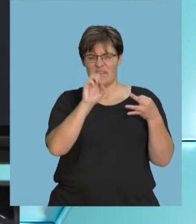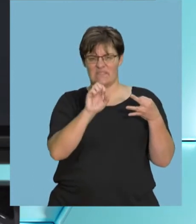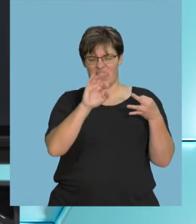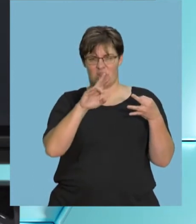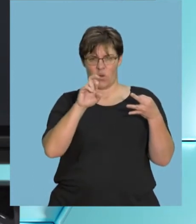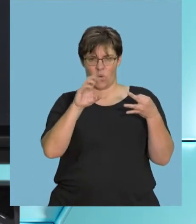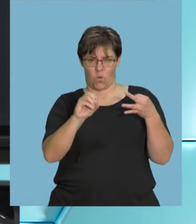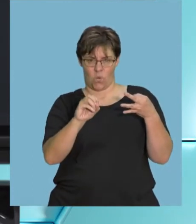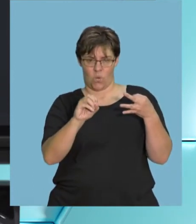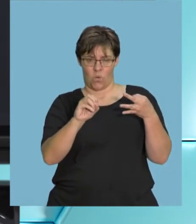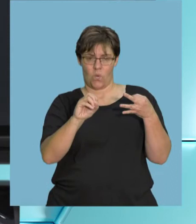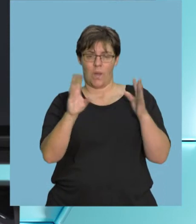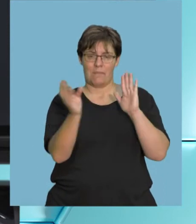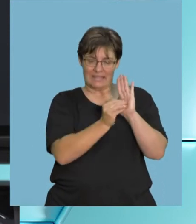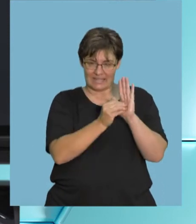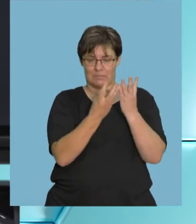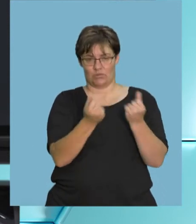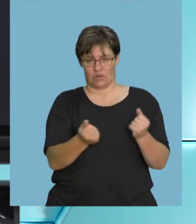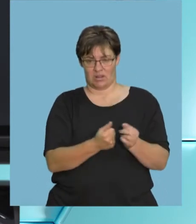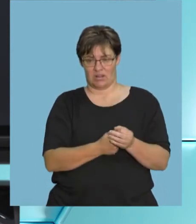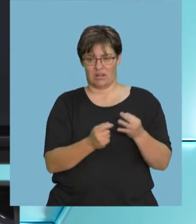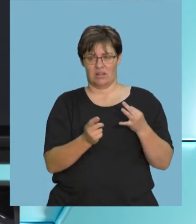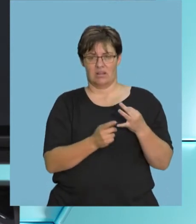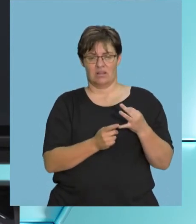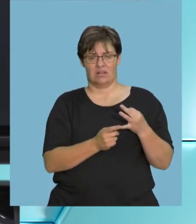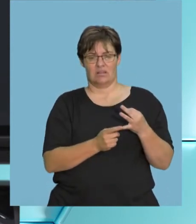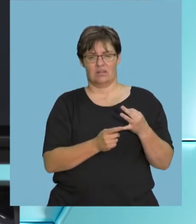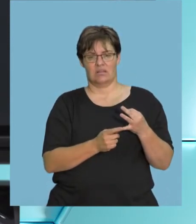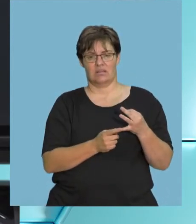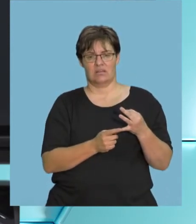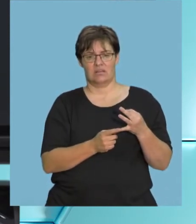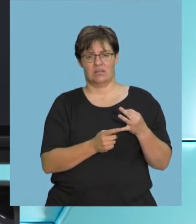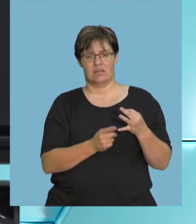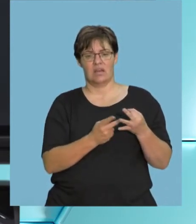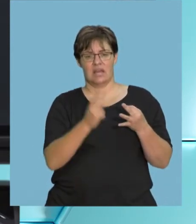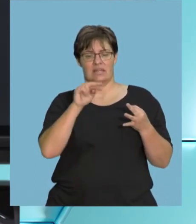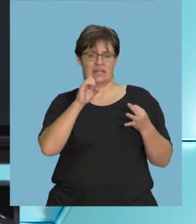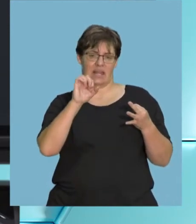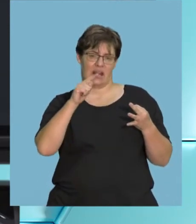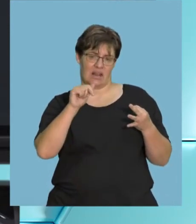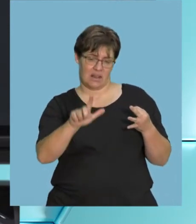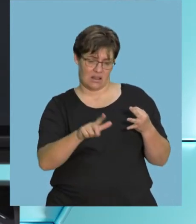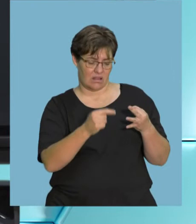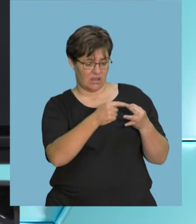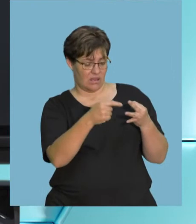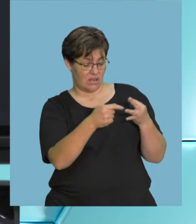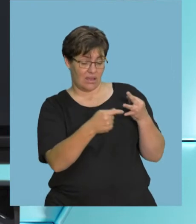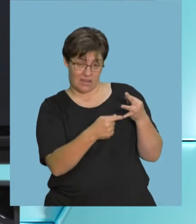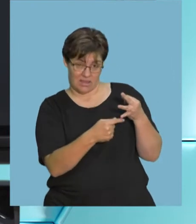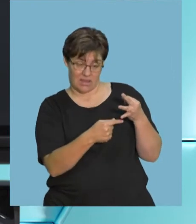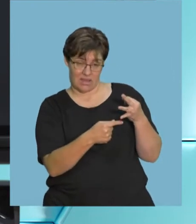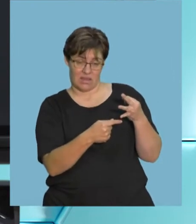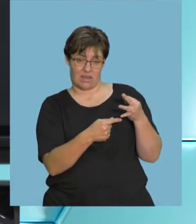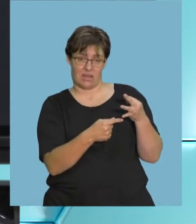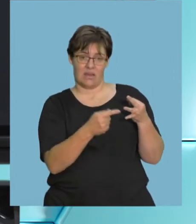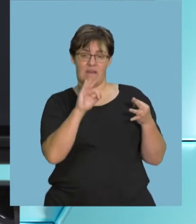which stands for ferrous metal, it's a ferromagnetic material, okay? as well as nickel. So these three